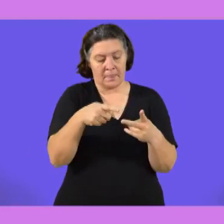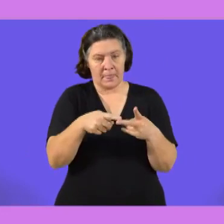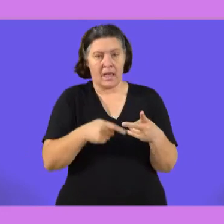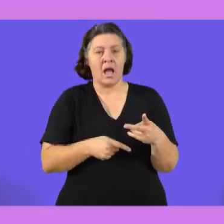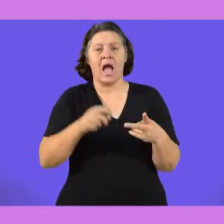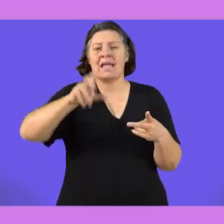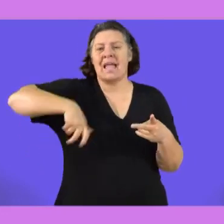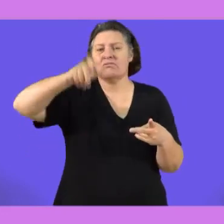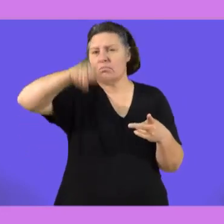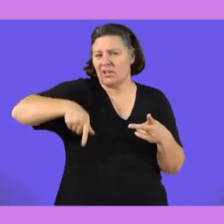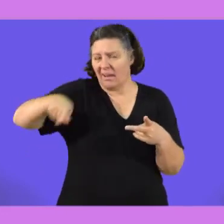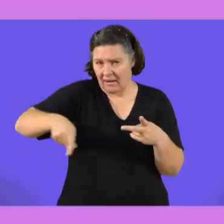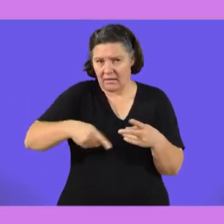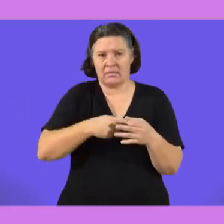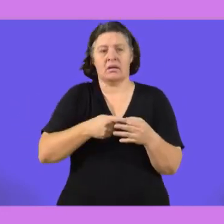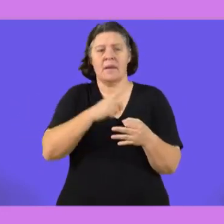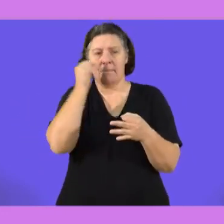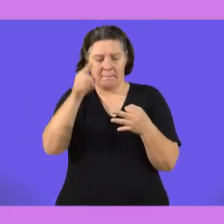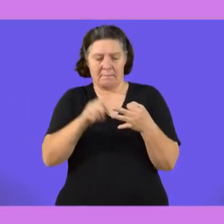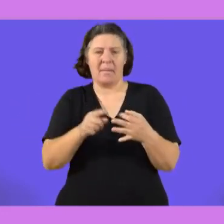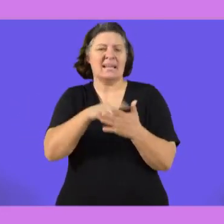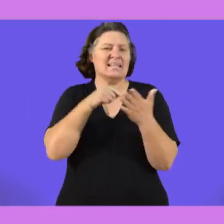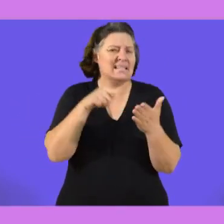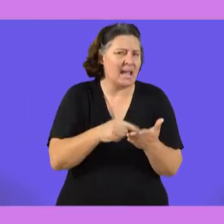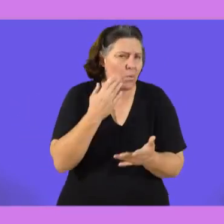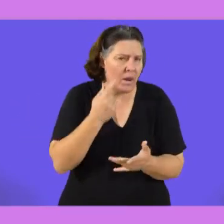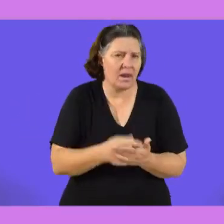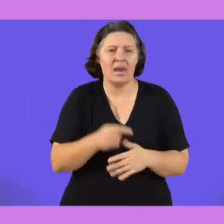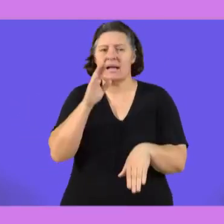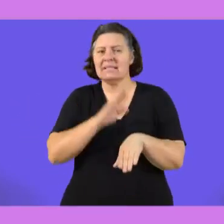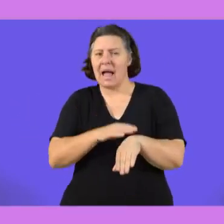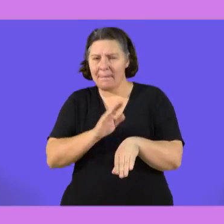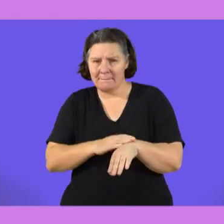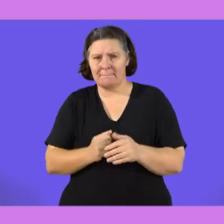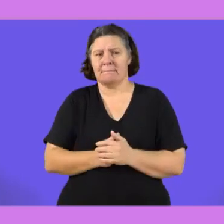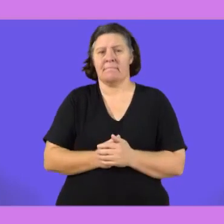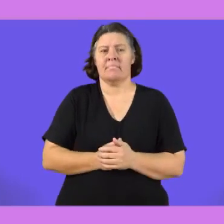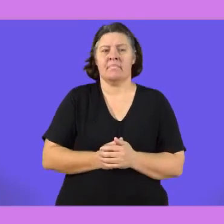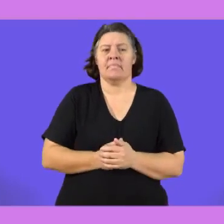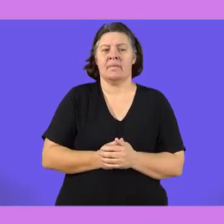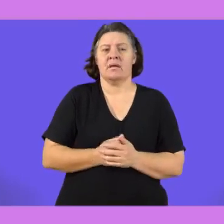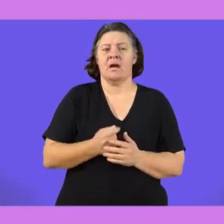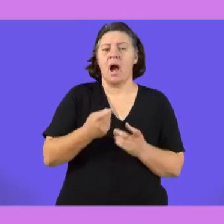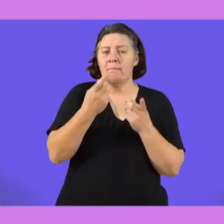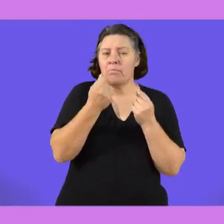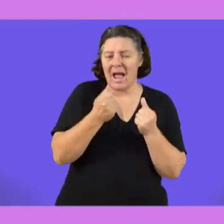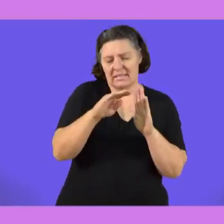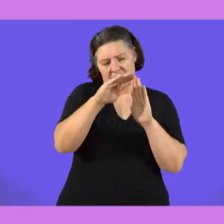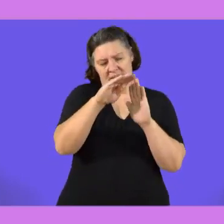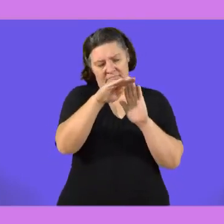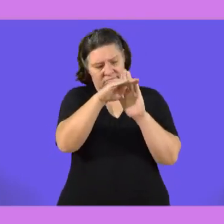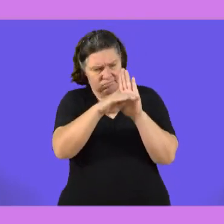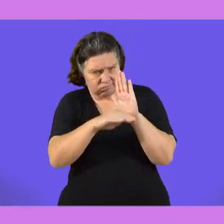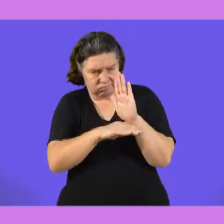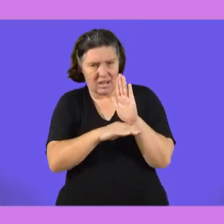of the store, the name of the cashier, date of the purchase, time of the purchase, list of the items with the